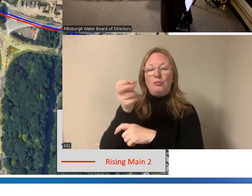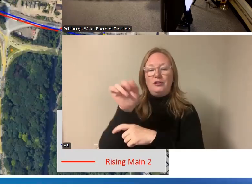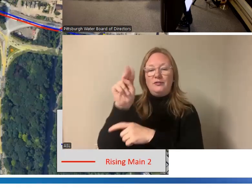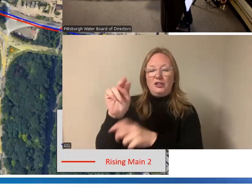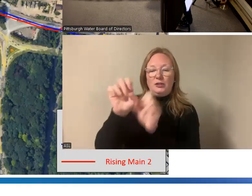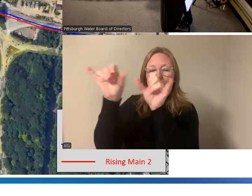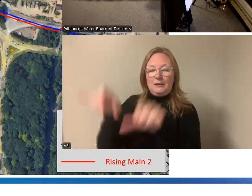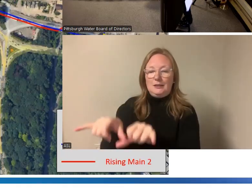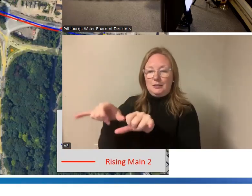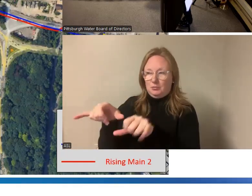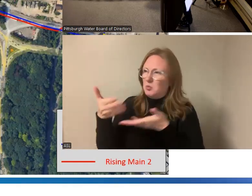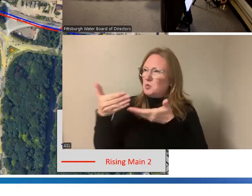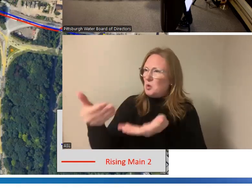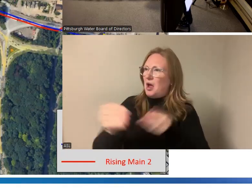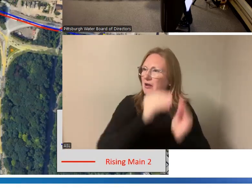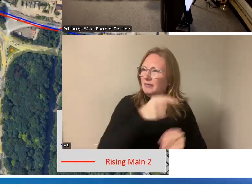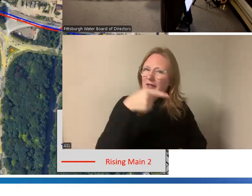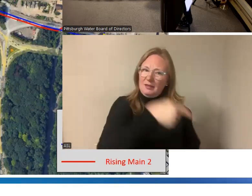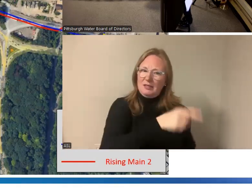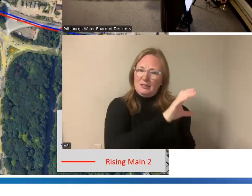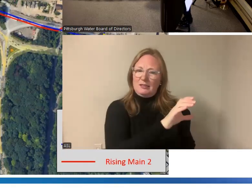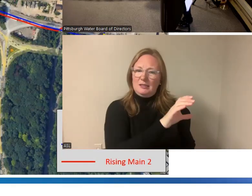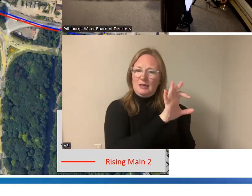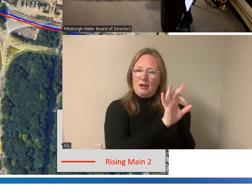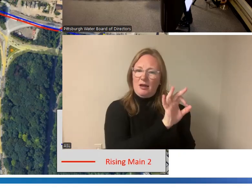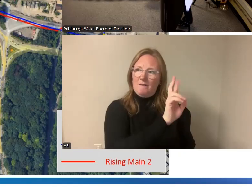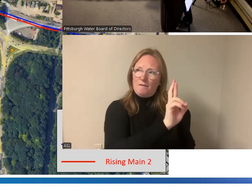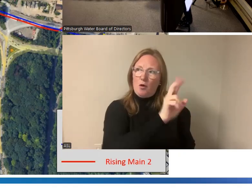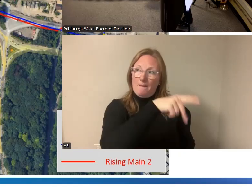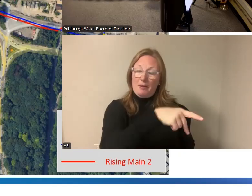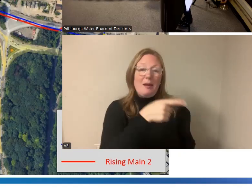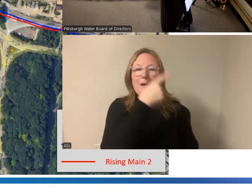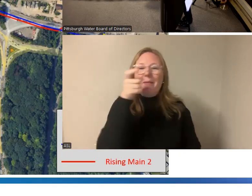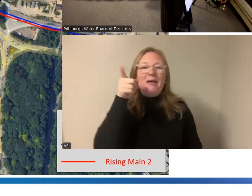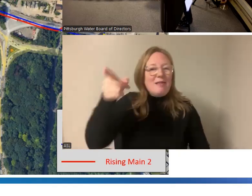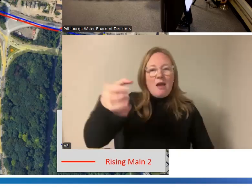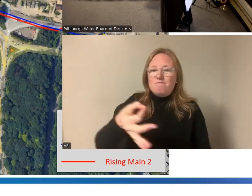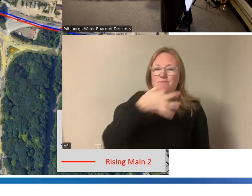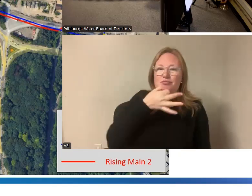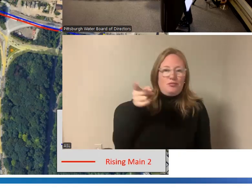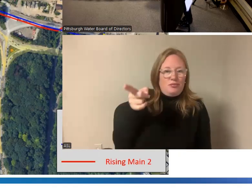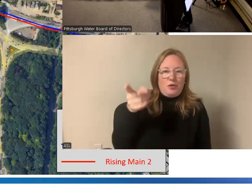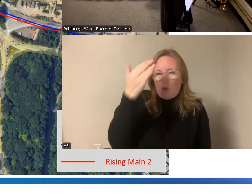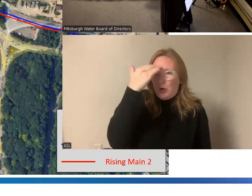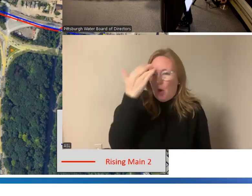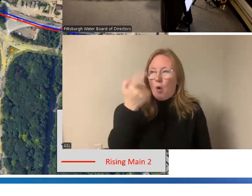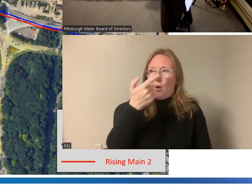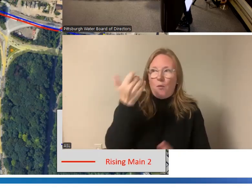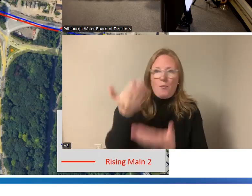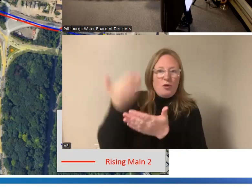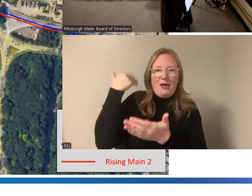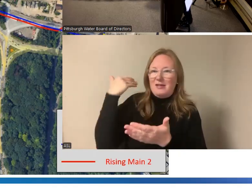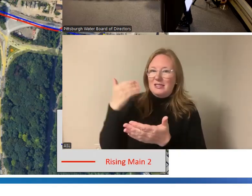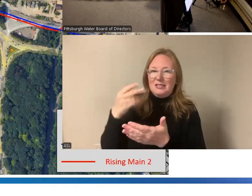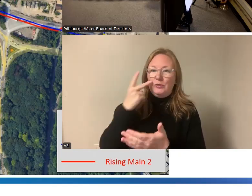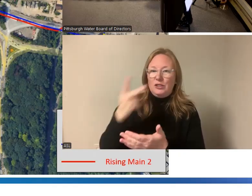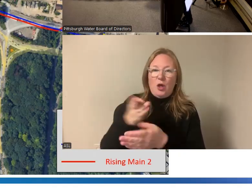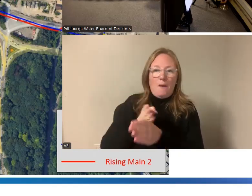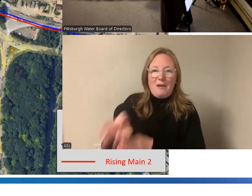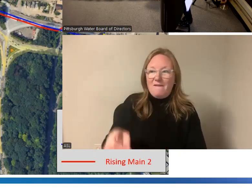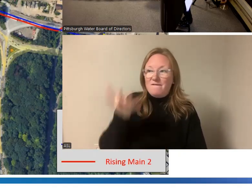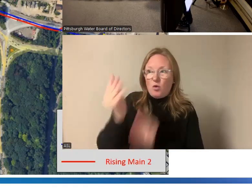CFRP rehabilitation, who was selected based on prior experience of the successful completion of the Rising Main